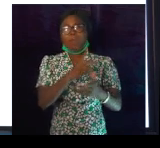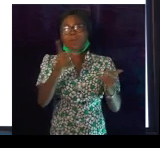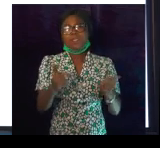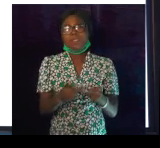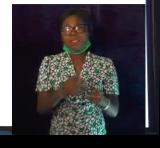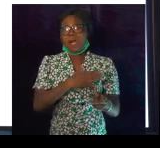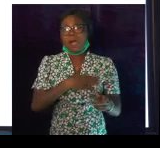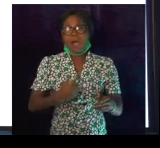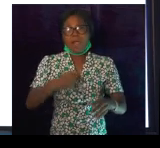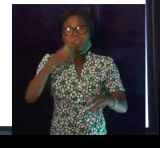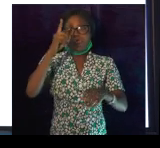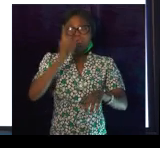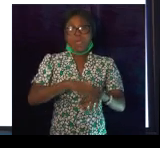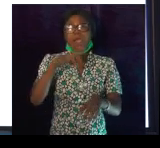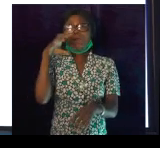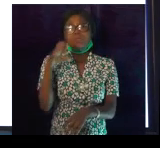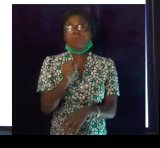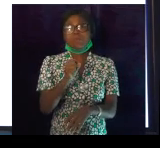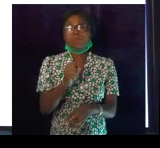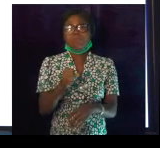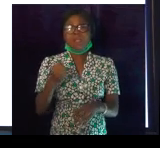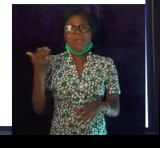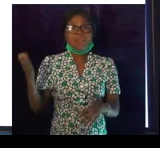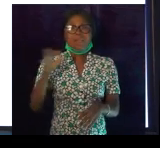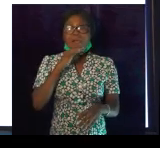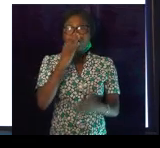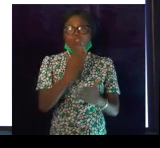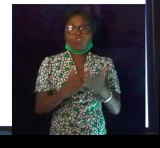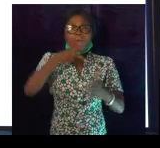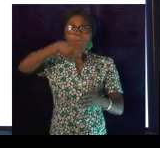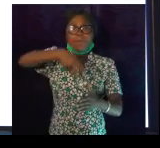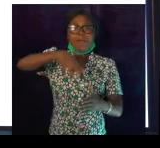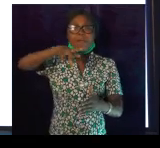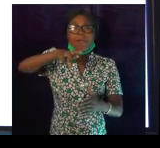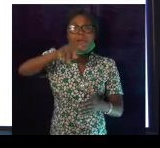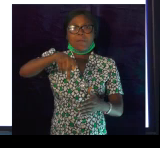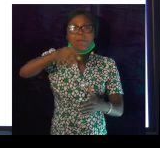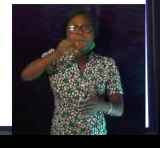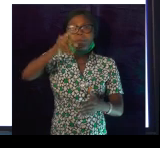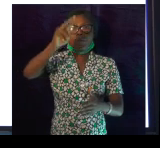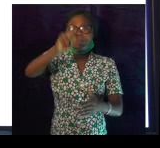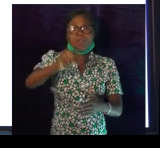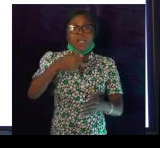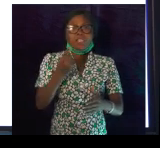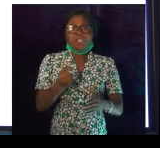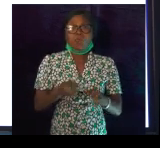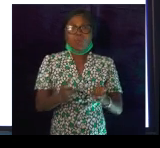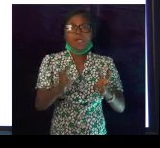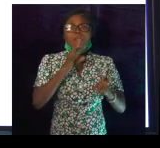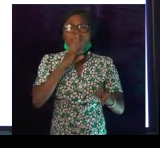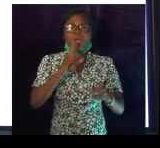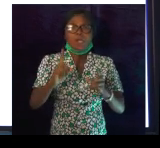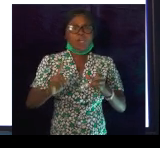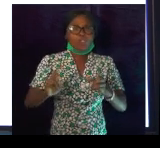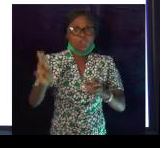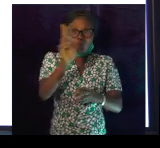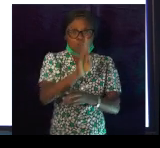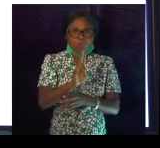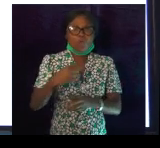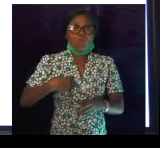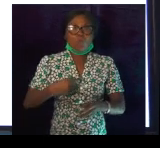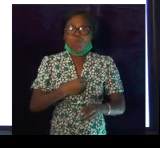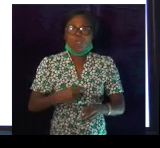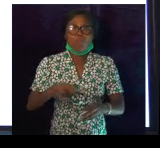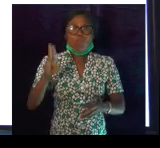places and times. There are some prepositions, the way they are used, we use